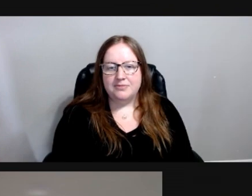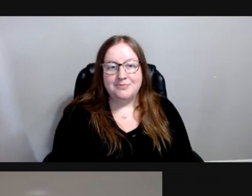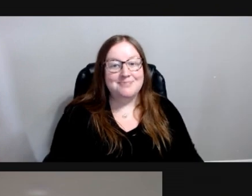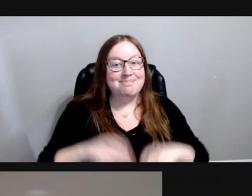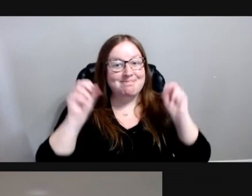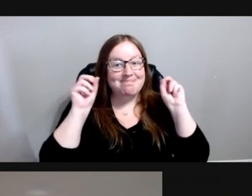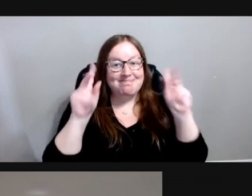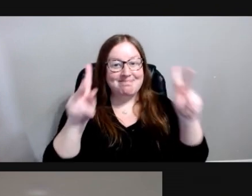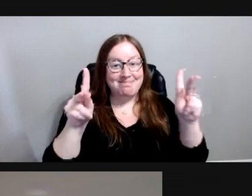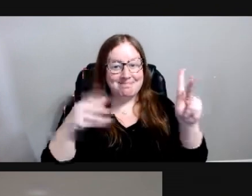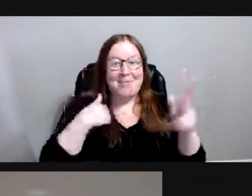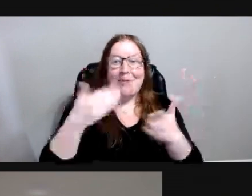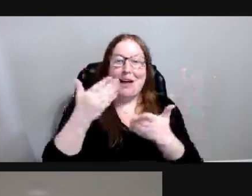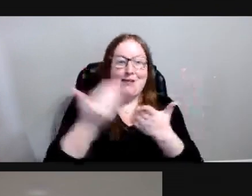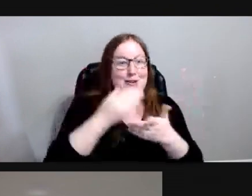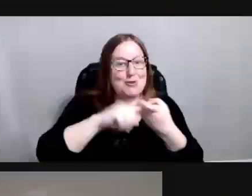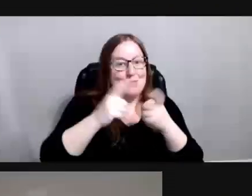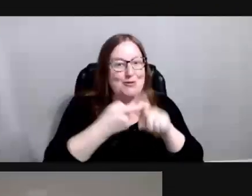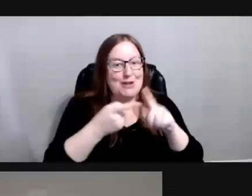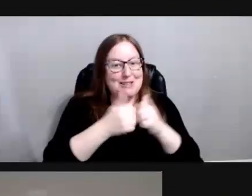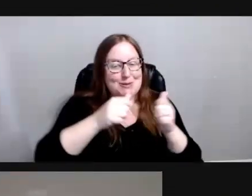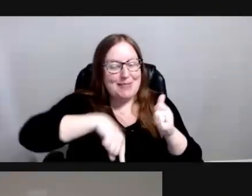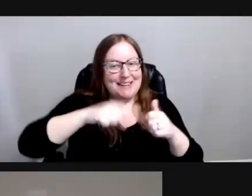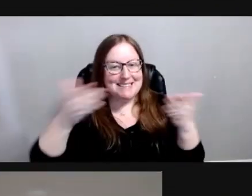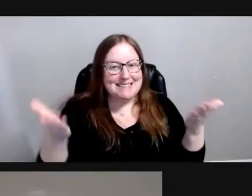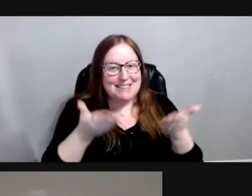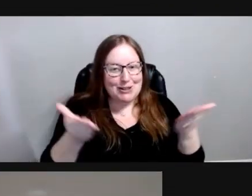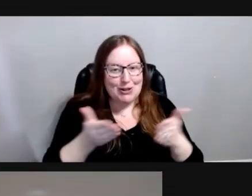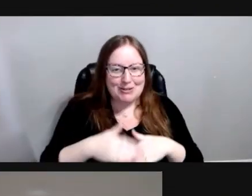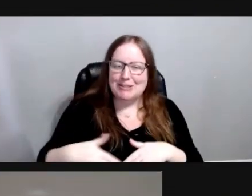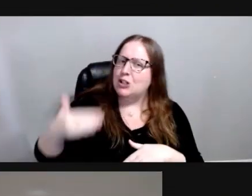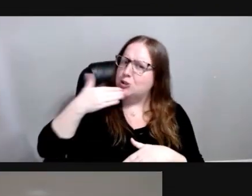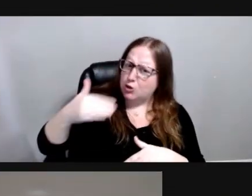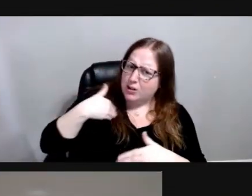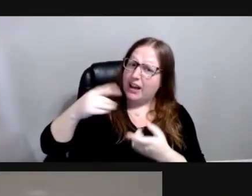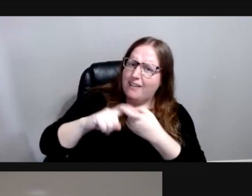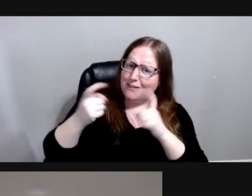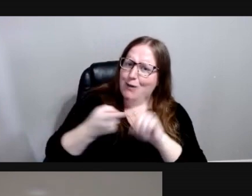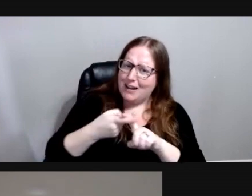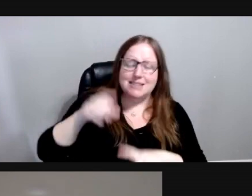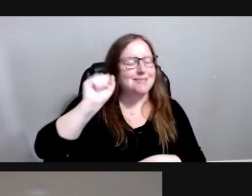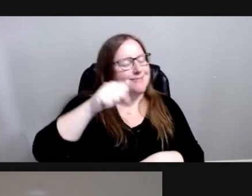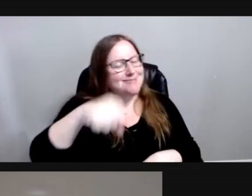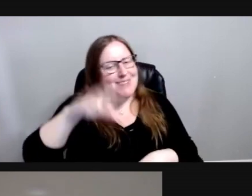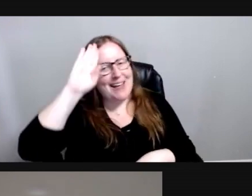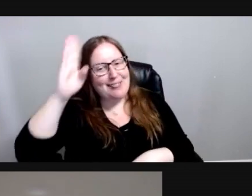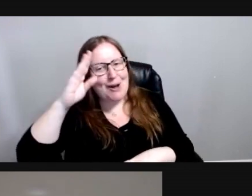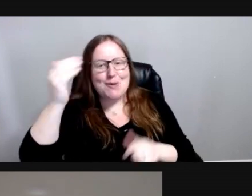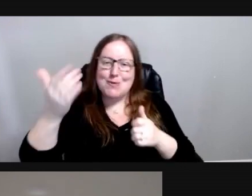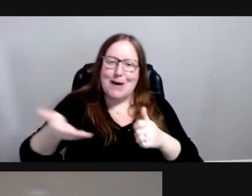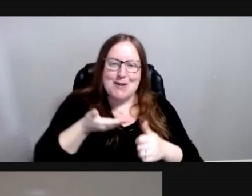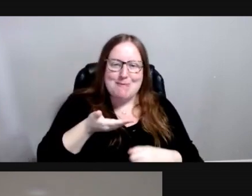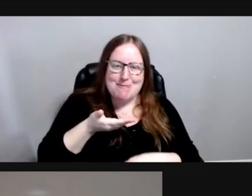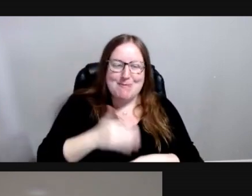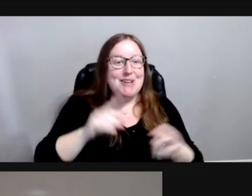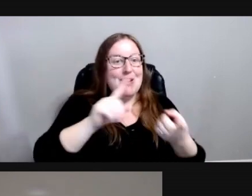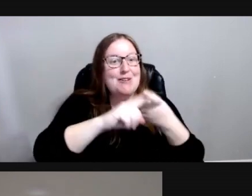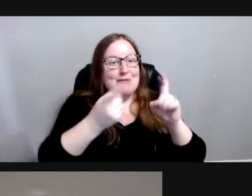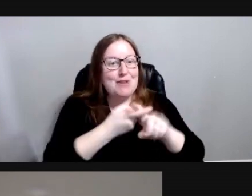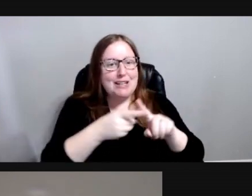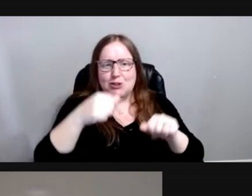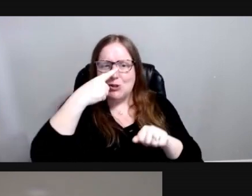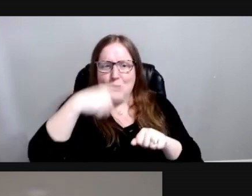Alrighty, we have some new friends. Hey, it's always good to have friends. It is great to Welcome. have some new friends. Friends, can you